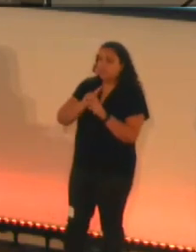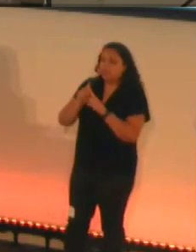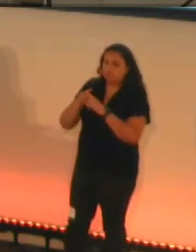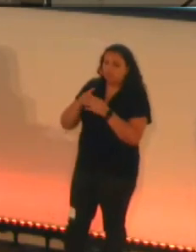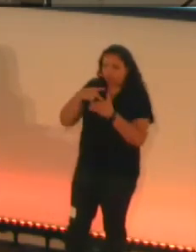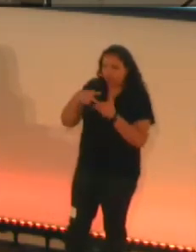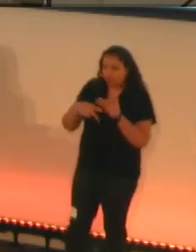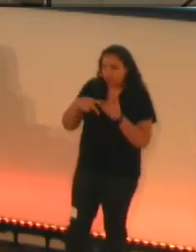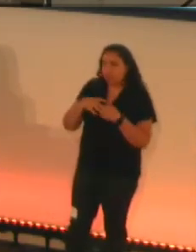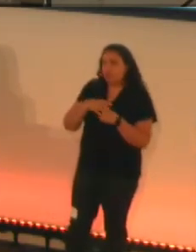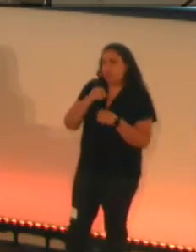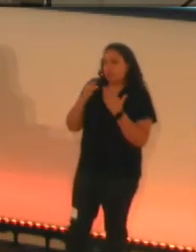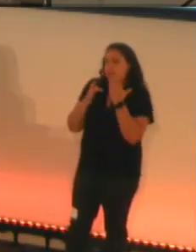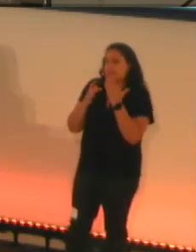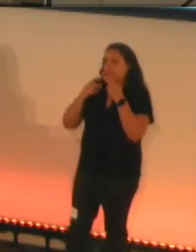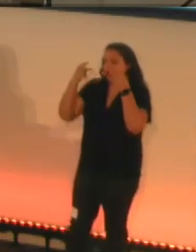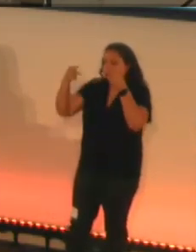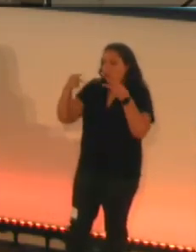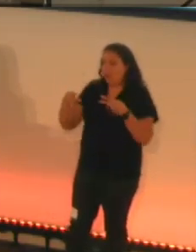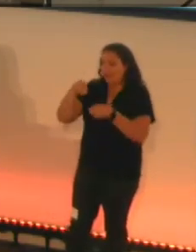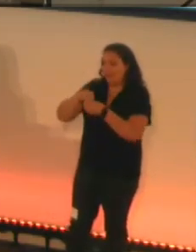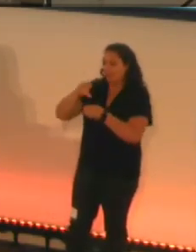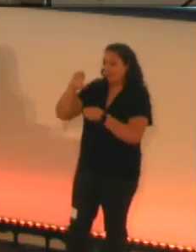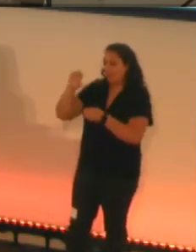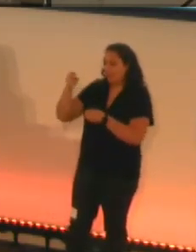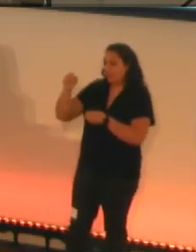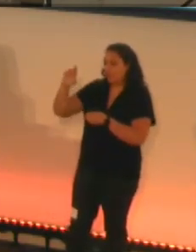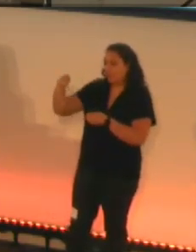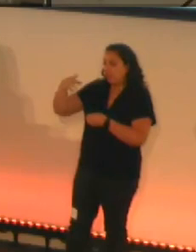programs, and the technical coding also done in C# and Unity.